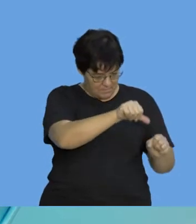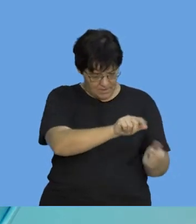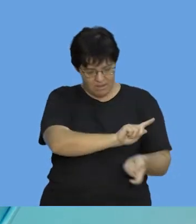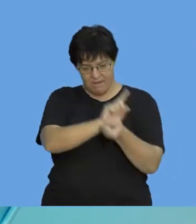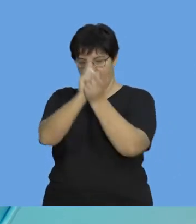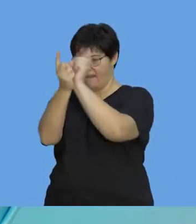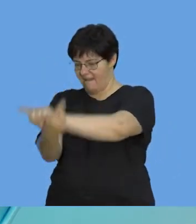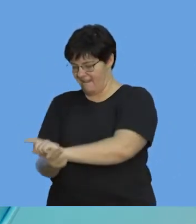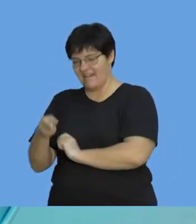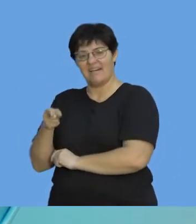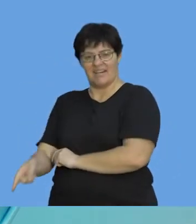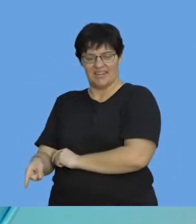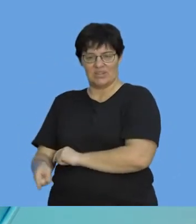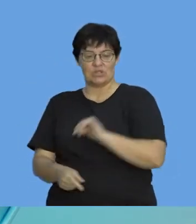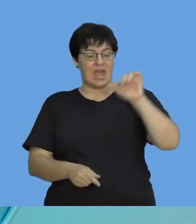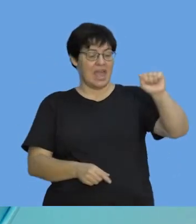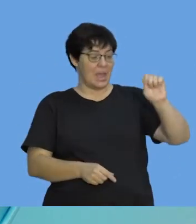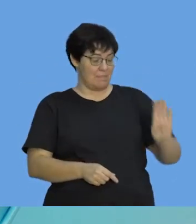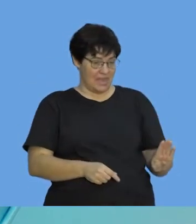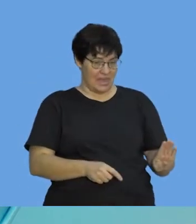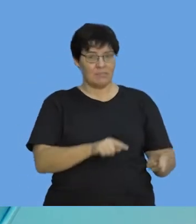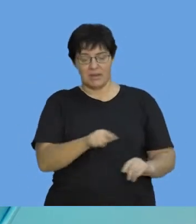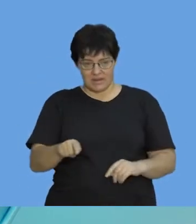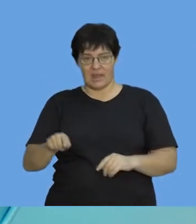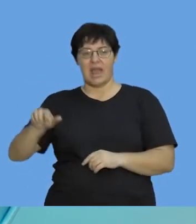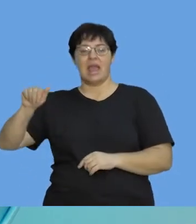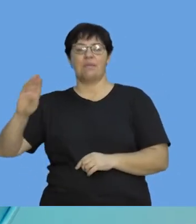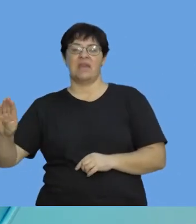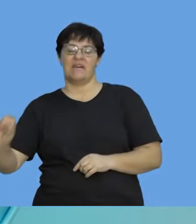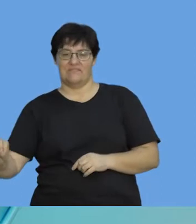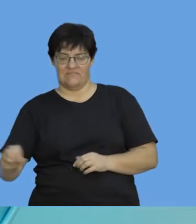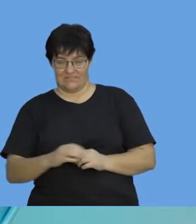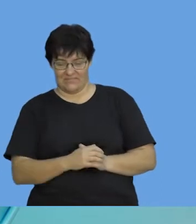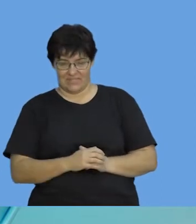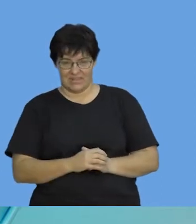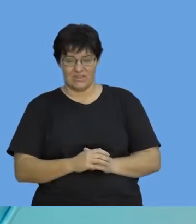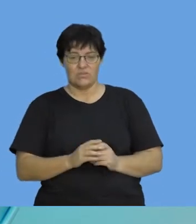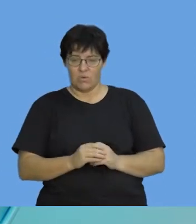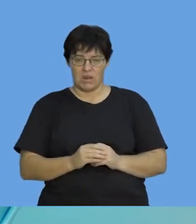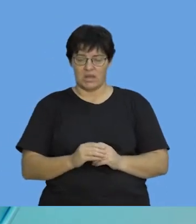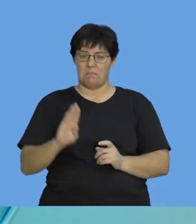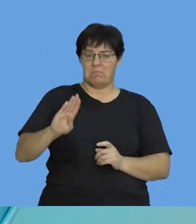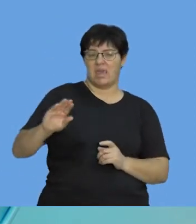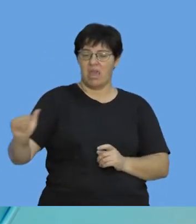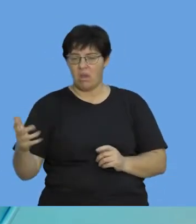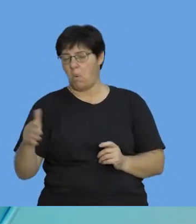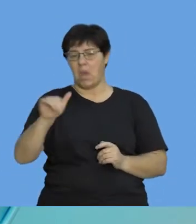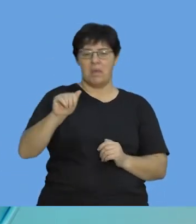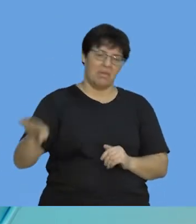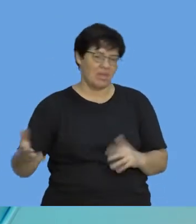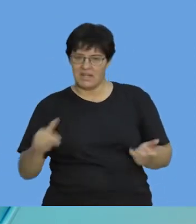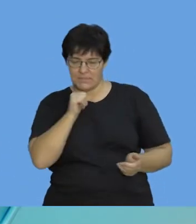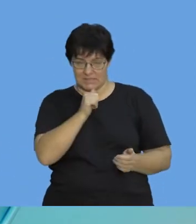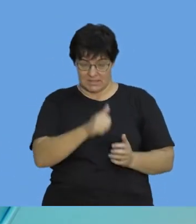and B, on the other end, we must also have A and B. No matter the combinations will differ. So hence we'd say in any chemical